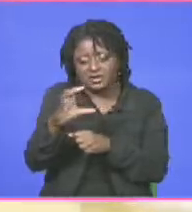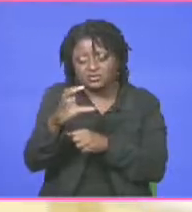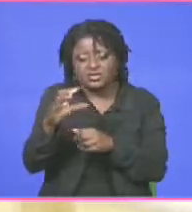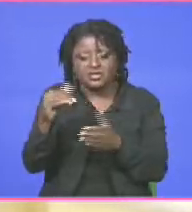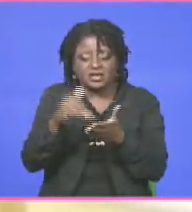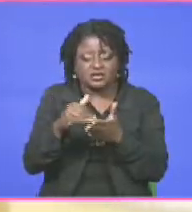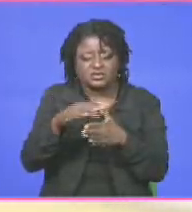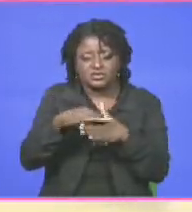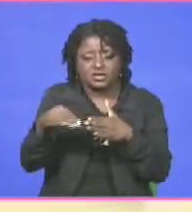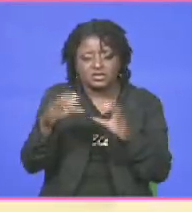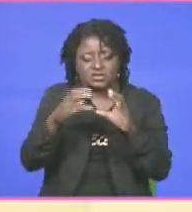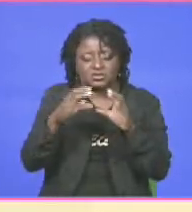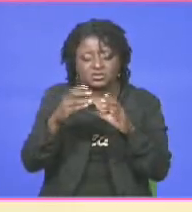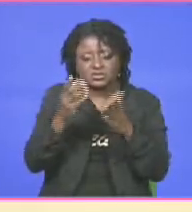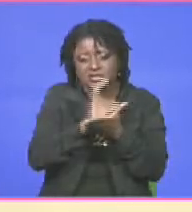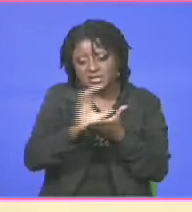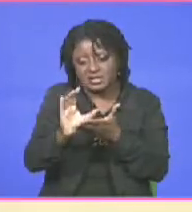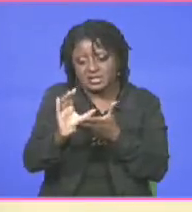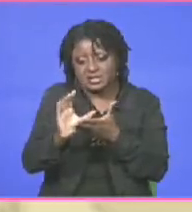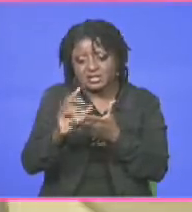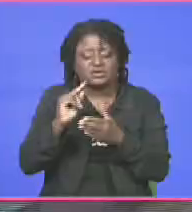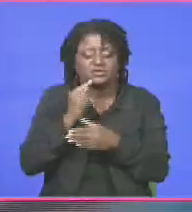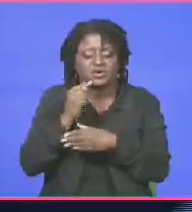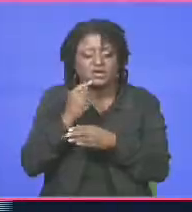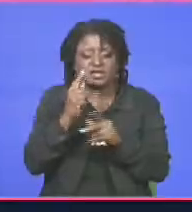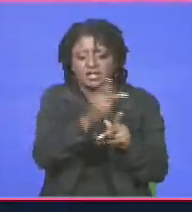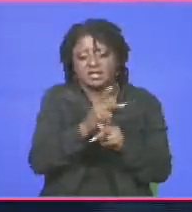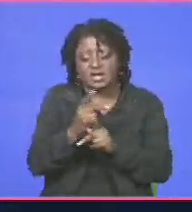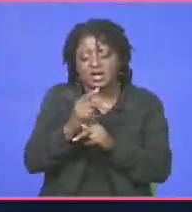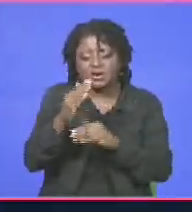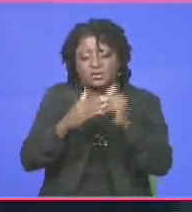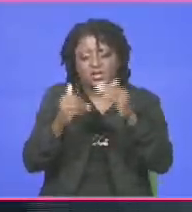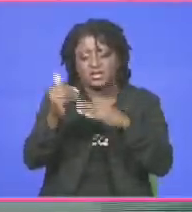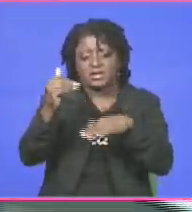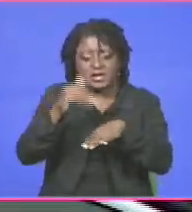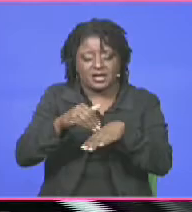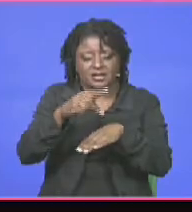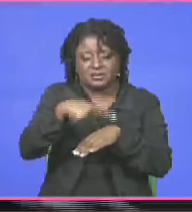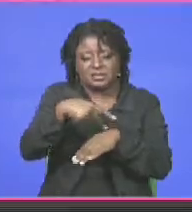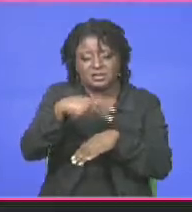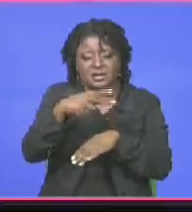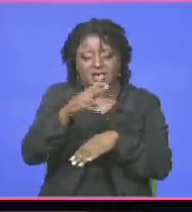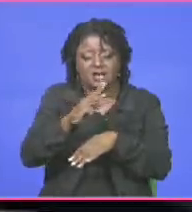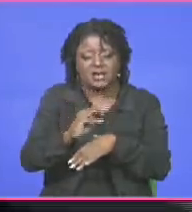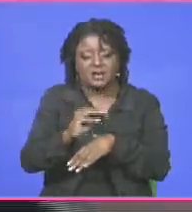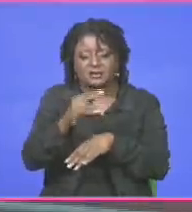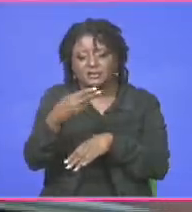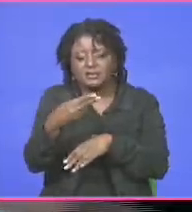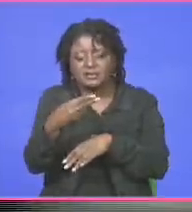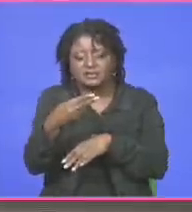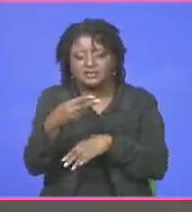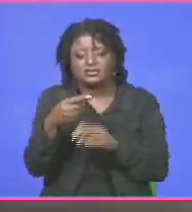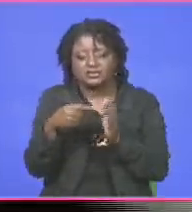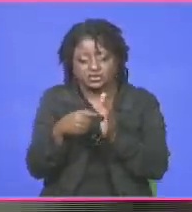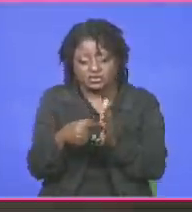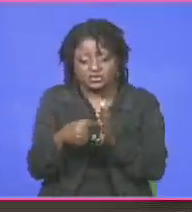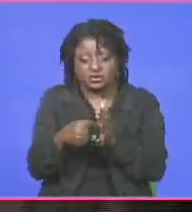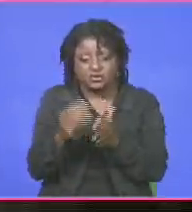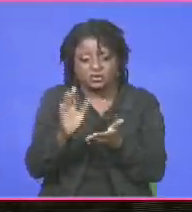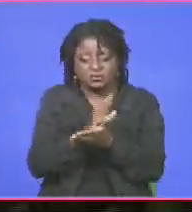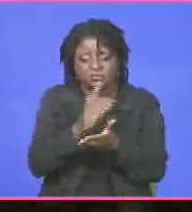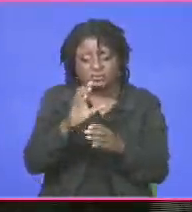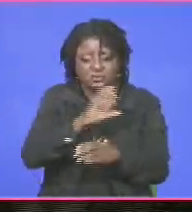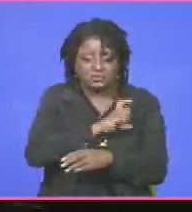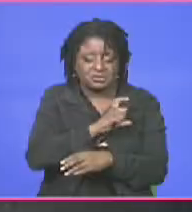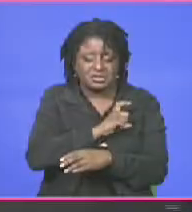the critical care block at Princess Margaret Hospital. Upon hearing that Hanna gave police documents from Poland and showed police documents from